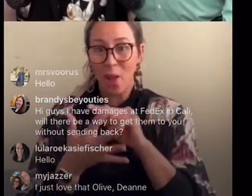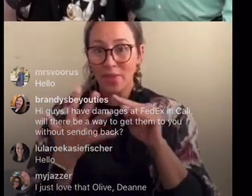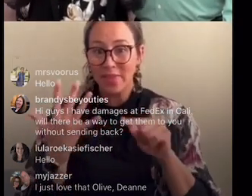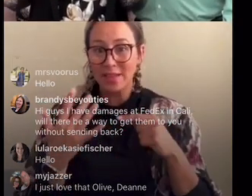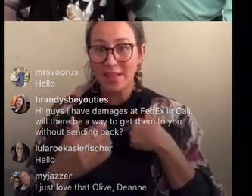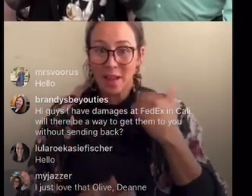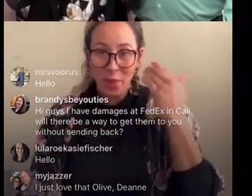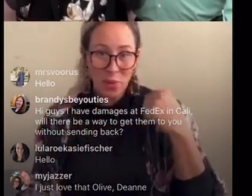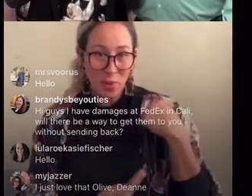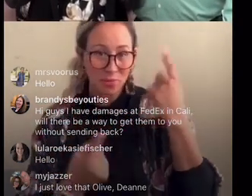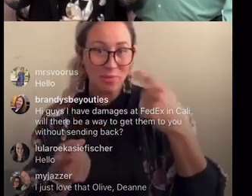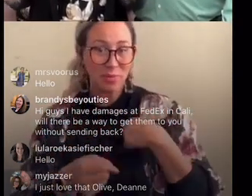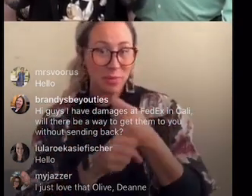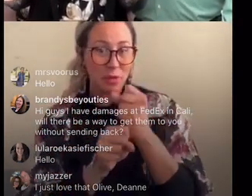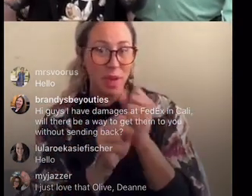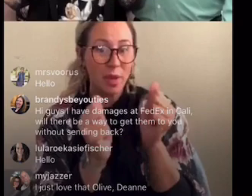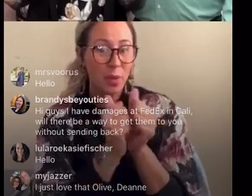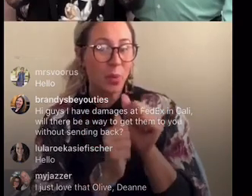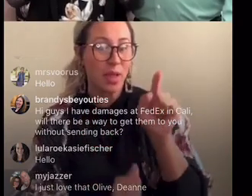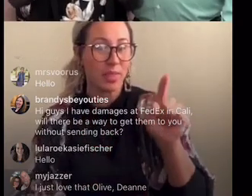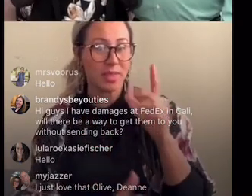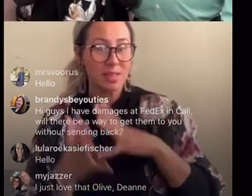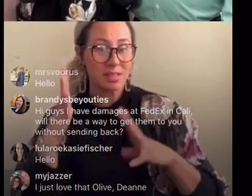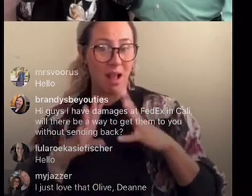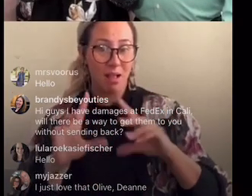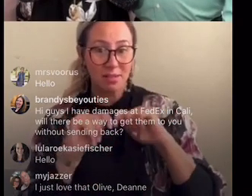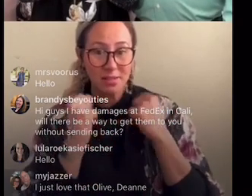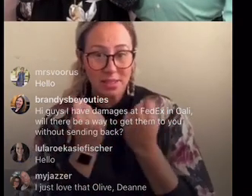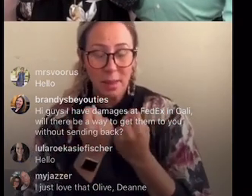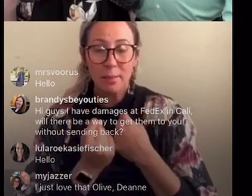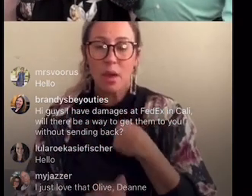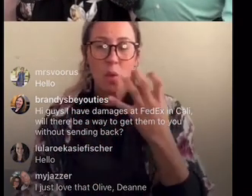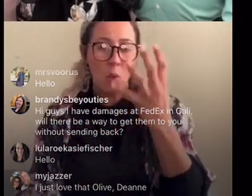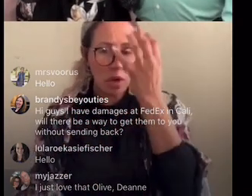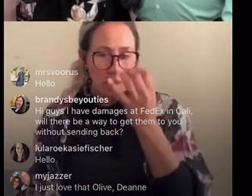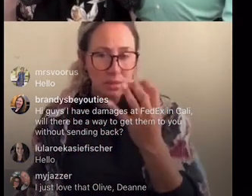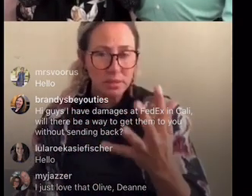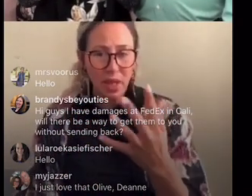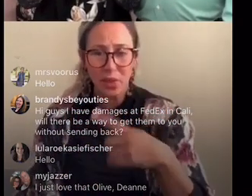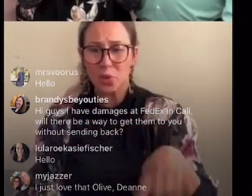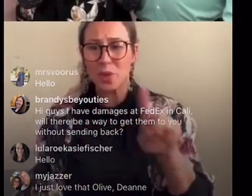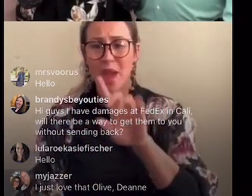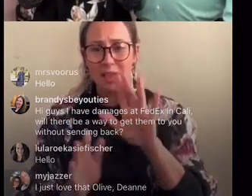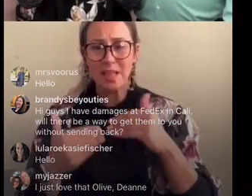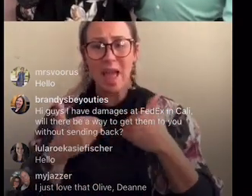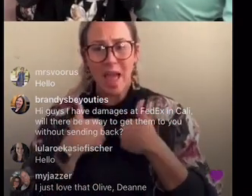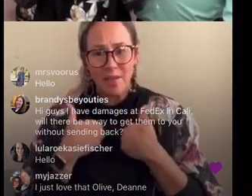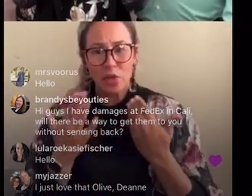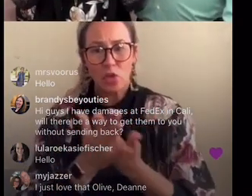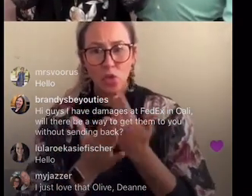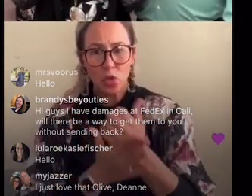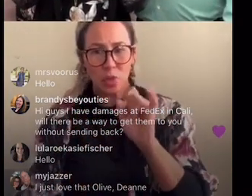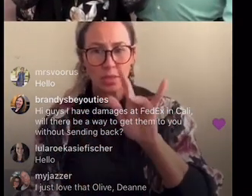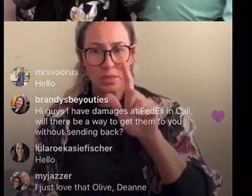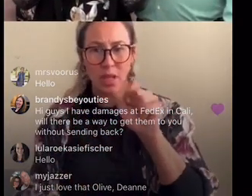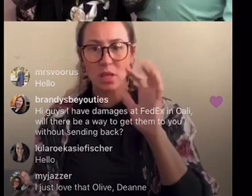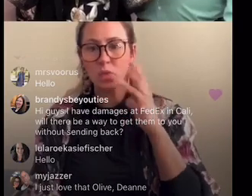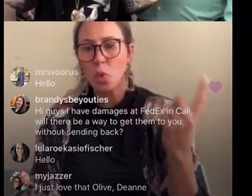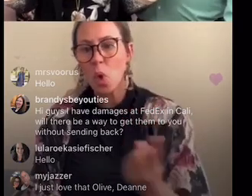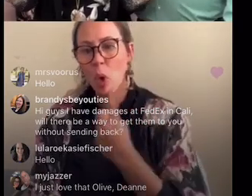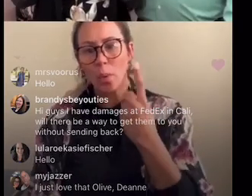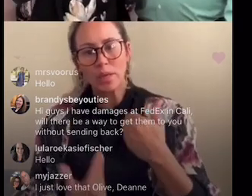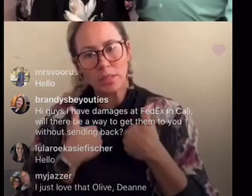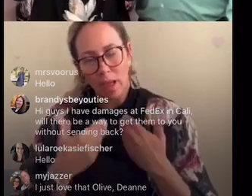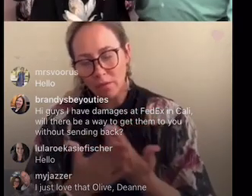I've been creating with our style team. I want to tell you, you guys, there's new styles. There's always going to be new styles.